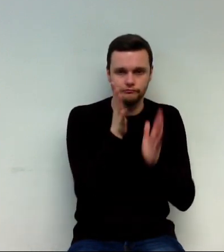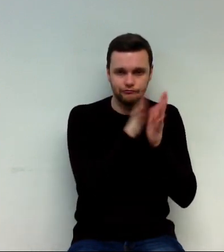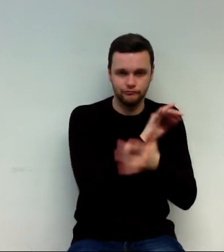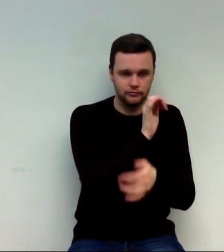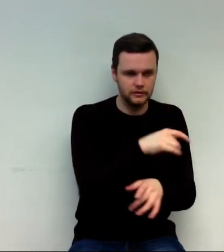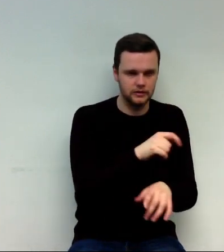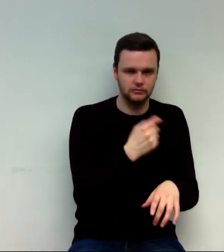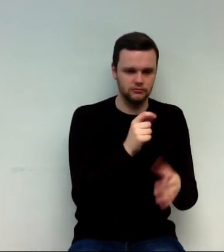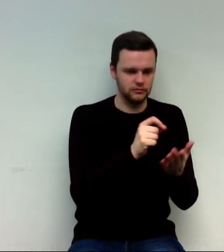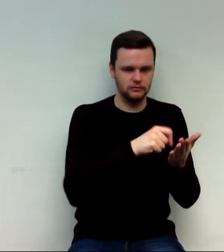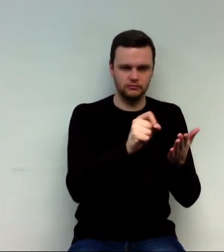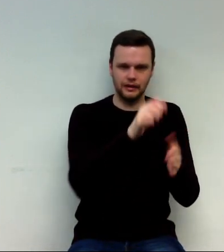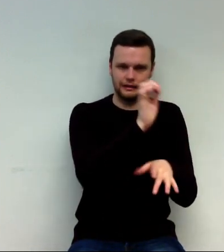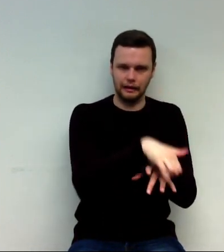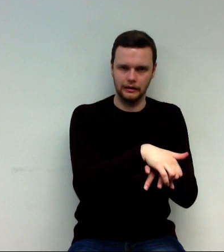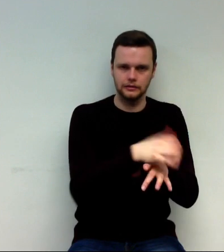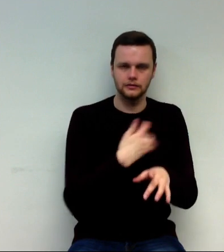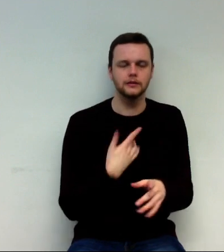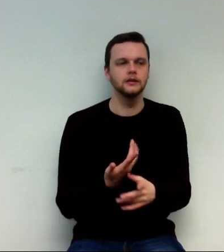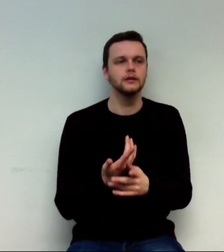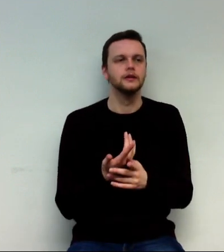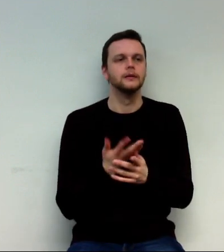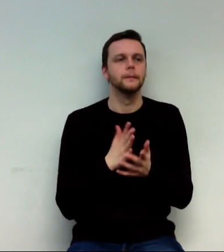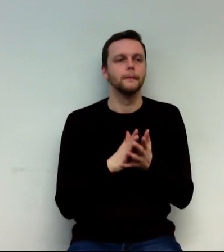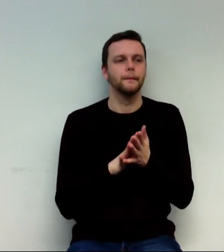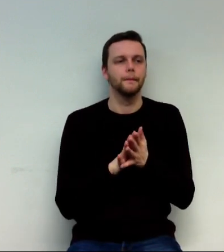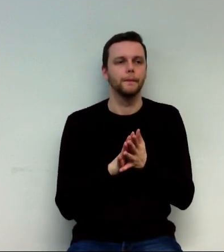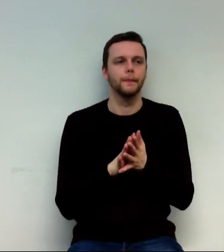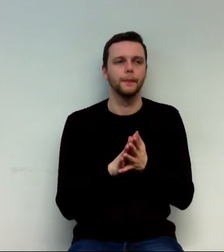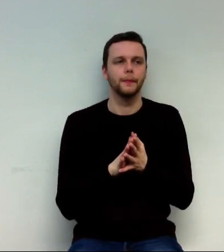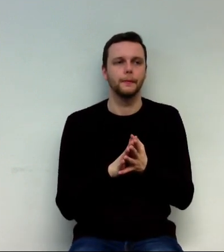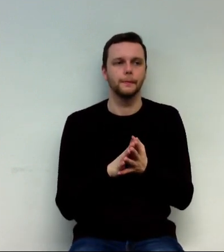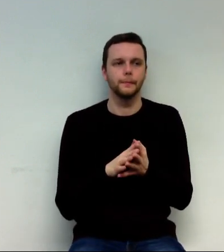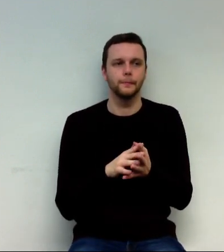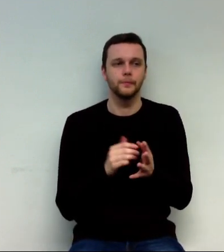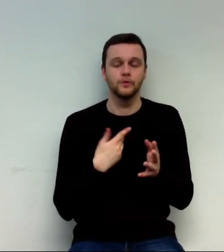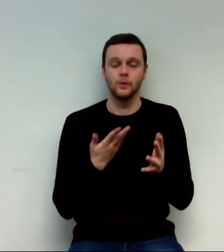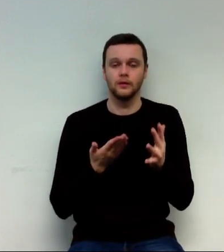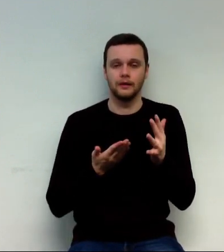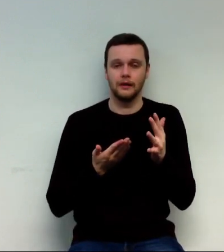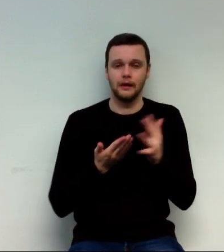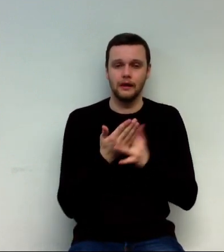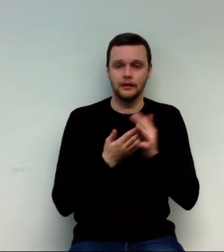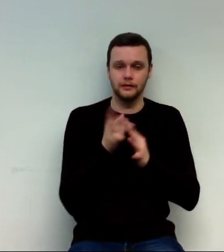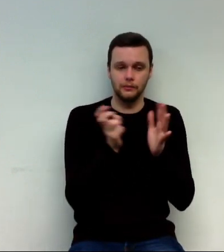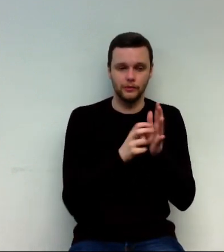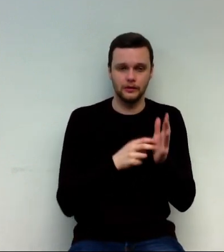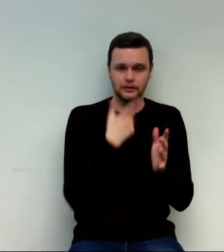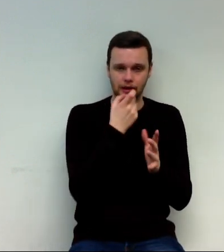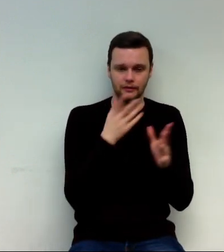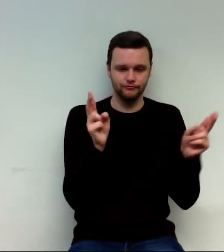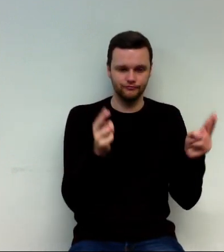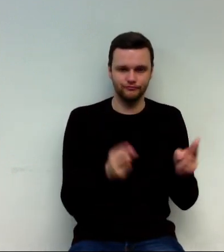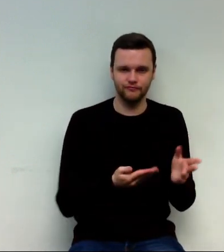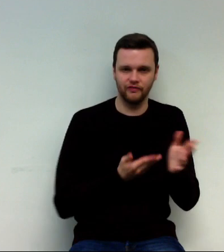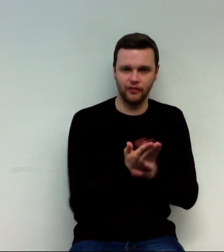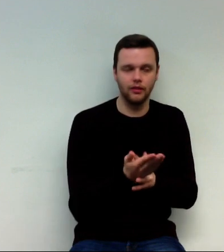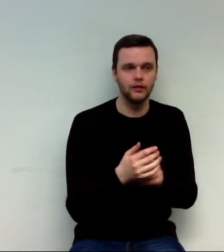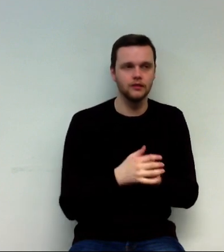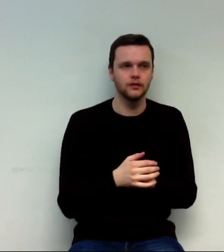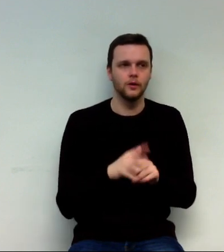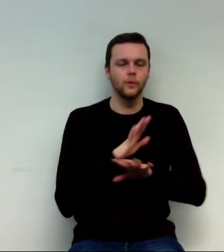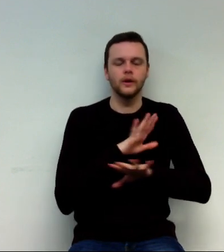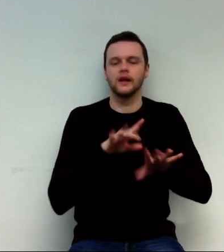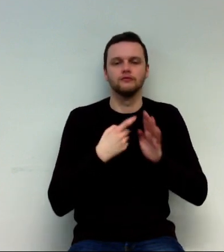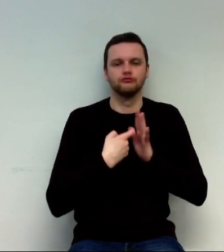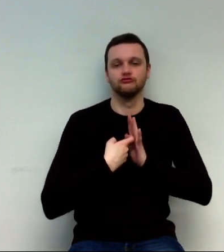that. And that's something that like our great access team, access bookings are able to filter by. So we wouldn't make we can never